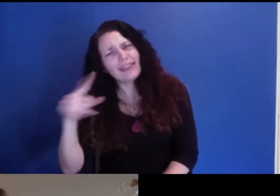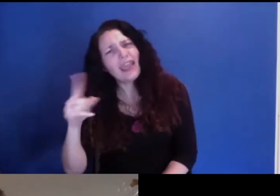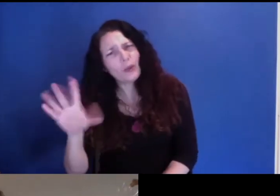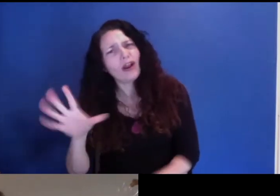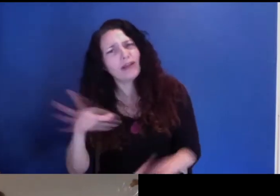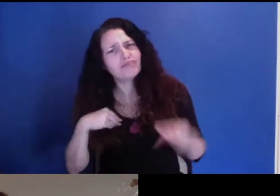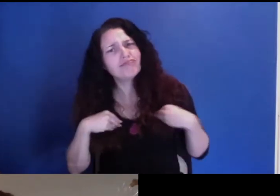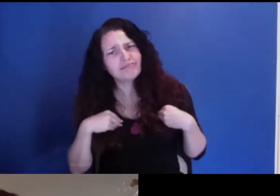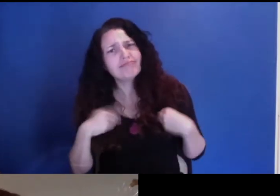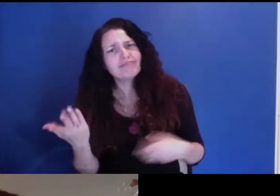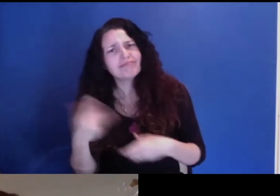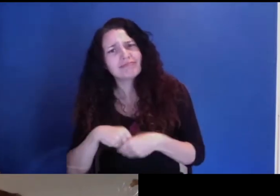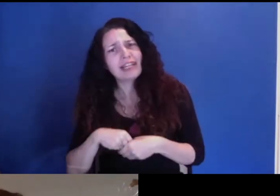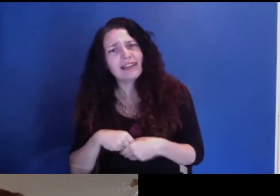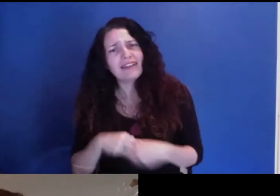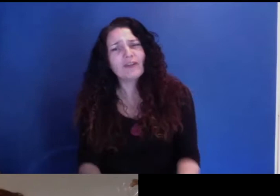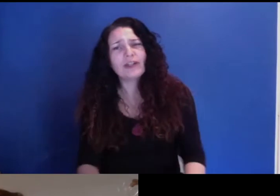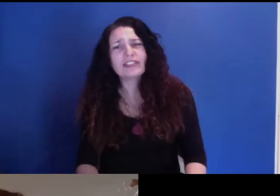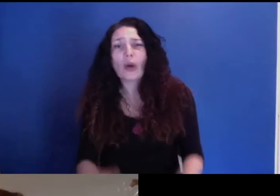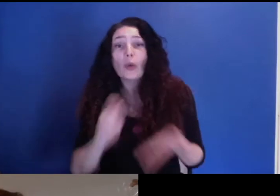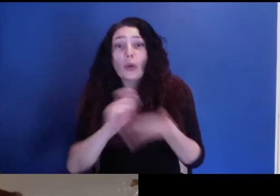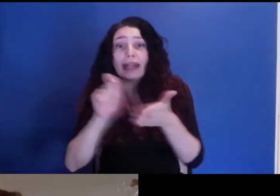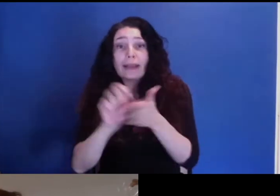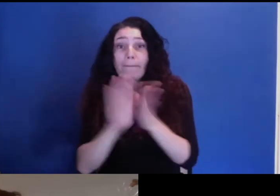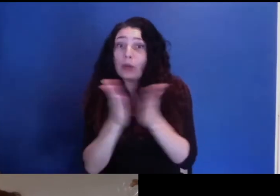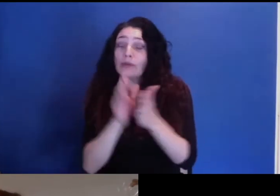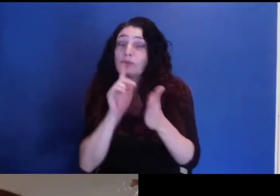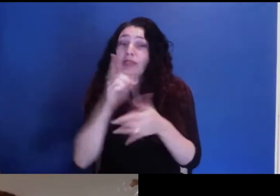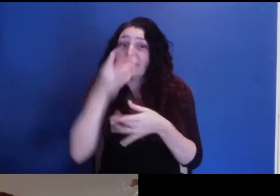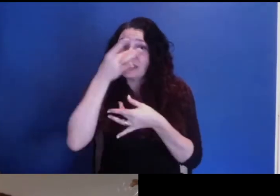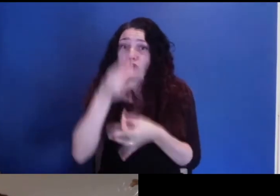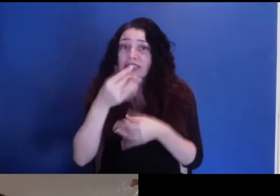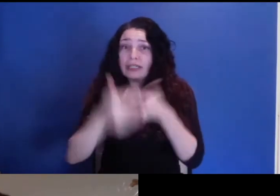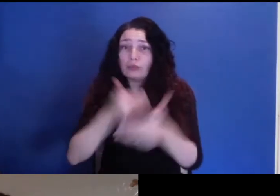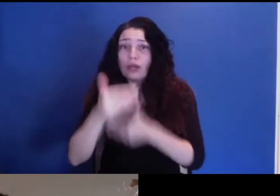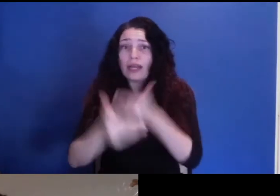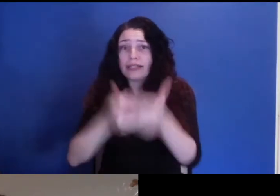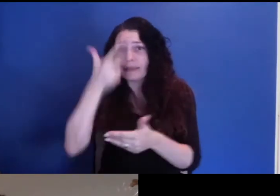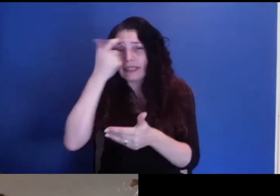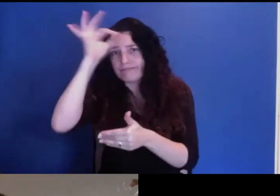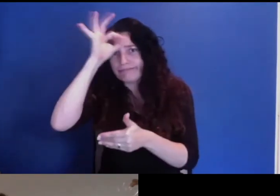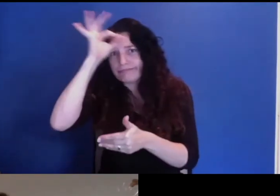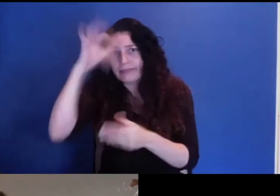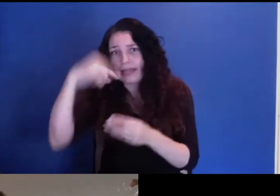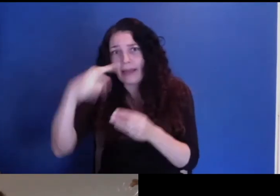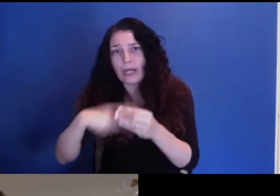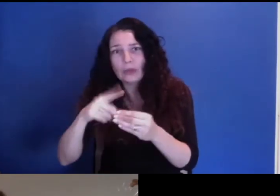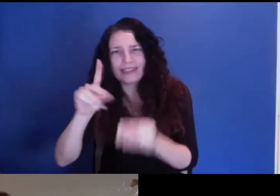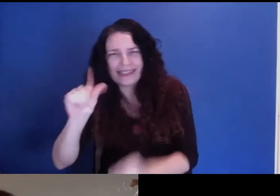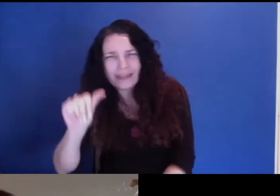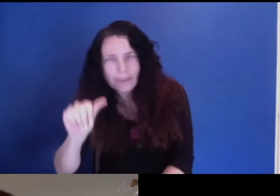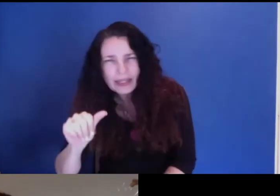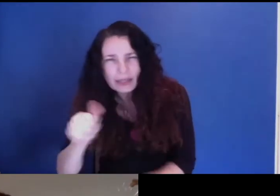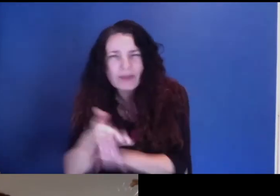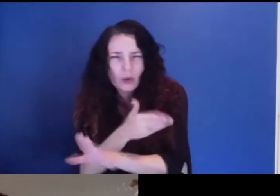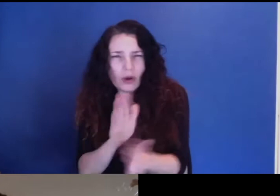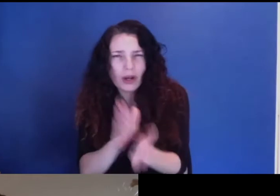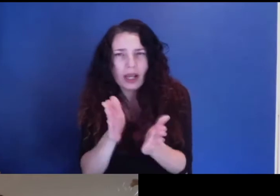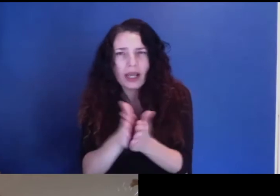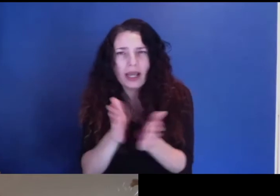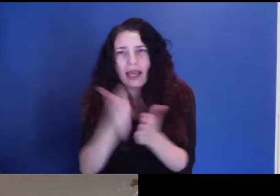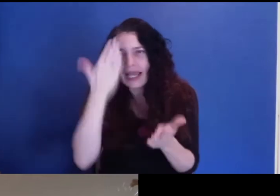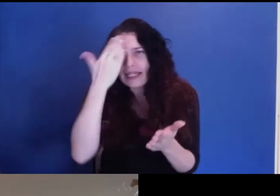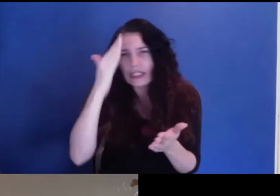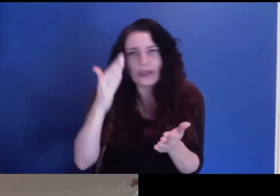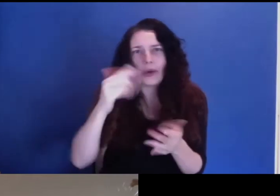writing the book was a really interesting process, because I didn't know much about disability. I didn't know, I mean, it's not even the book. I didn't know about internalized ableism. I didn't